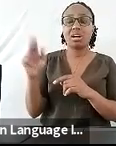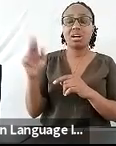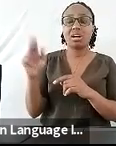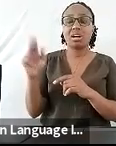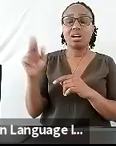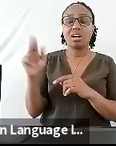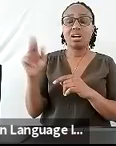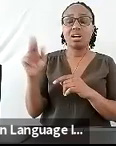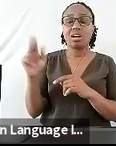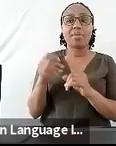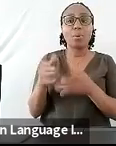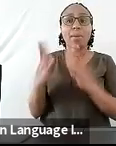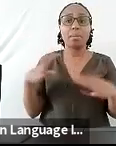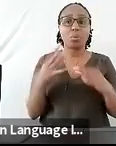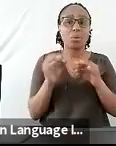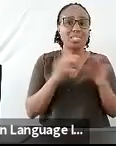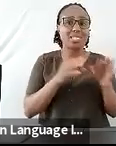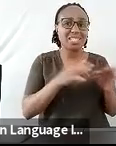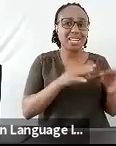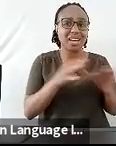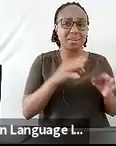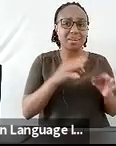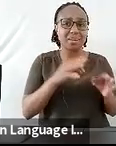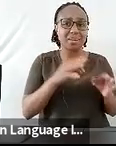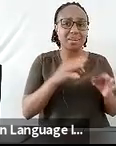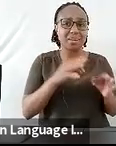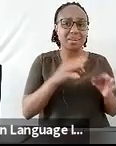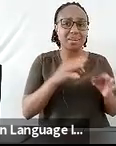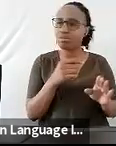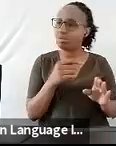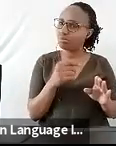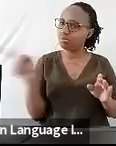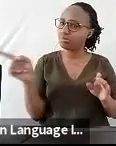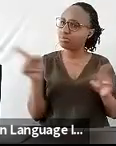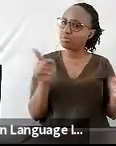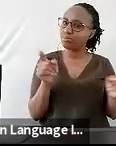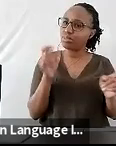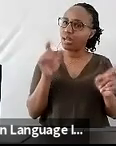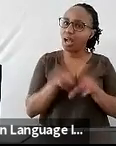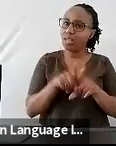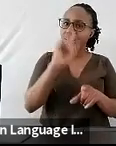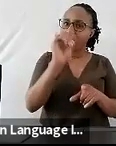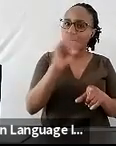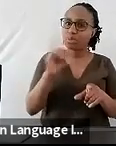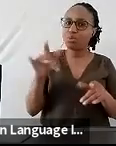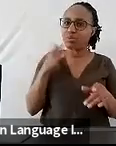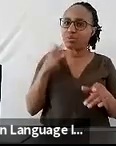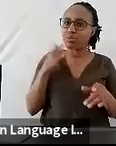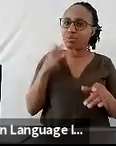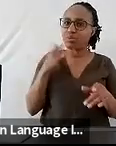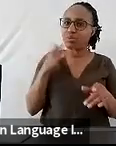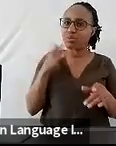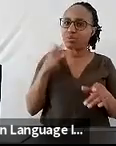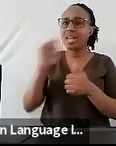like, as a Nairobian, you it feels familiar, because you're like, yeah, Nairobi's hard, but Nairobi is also, you